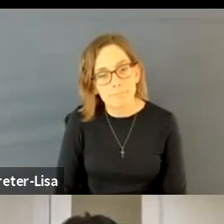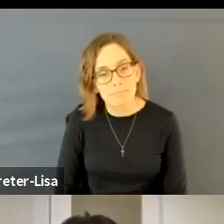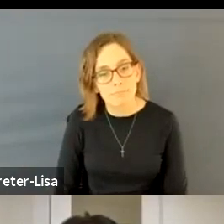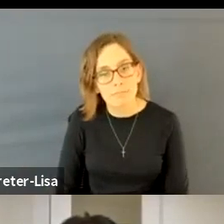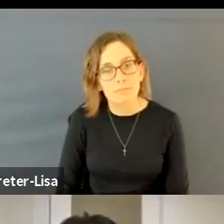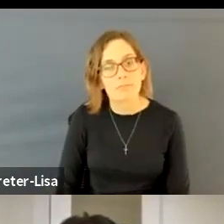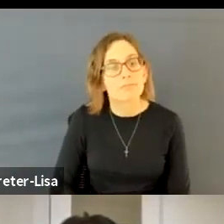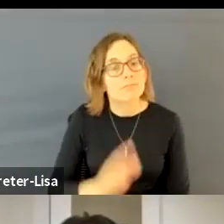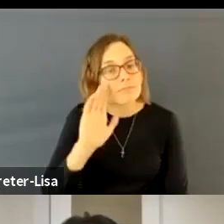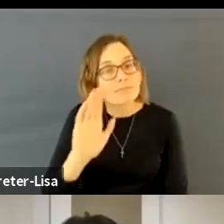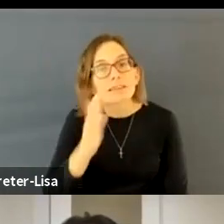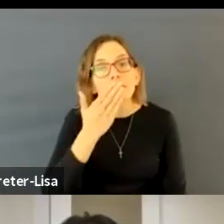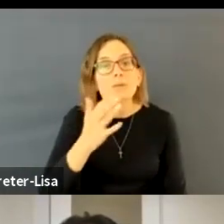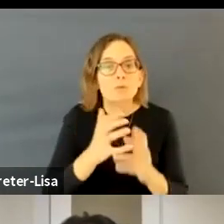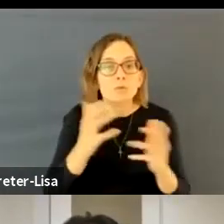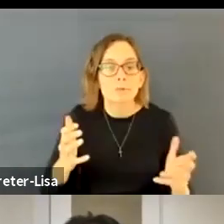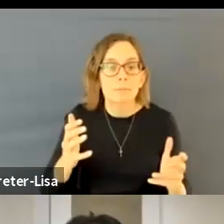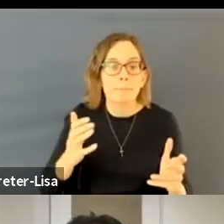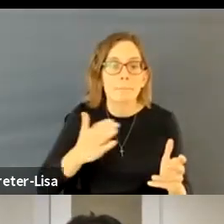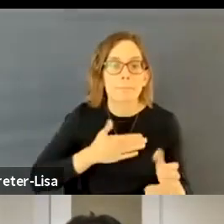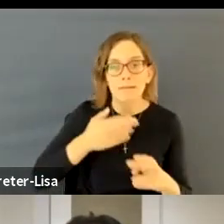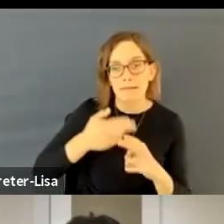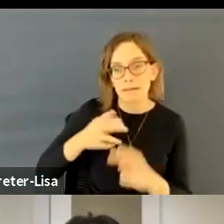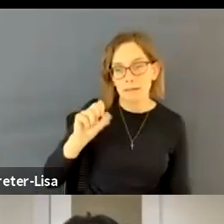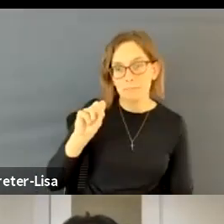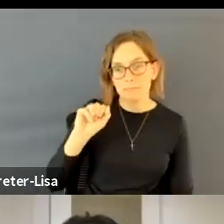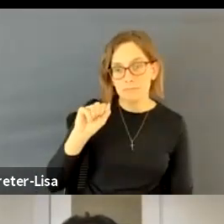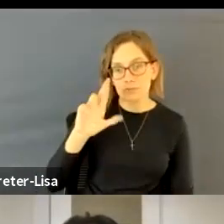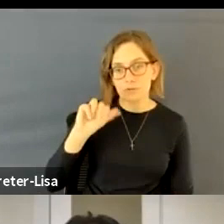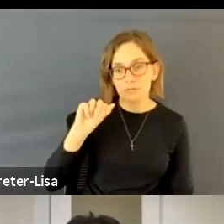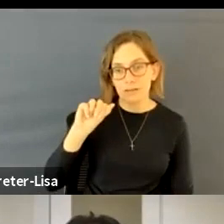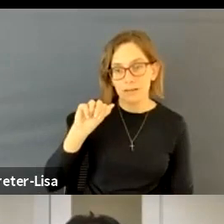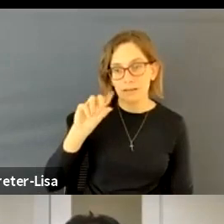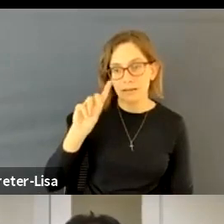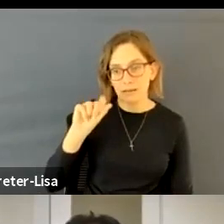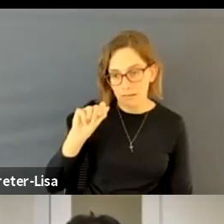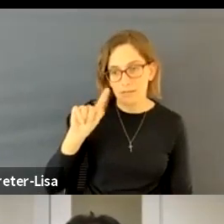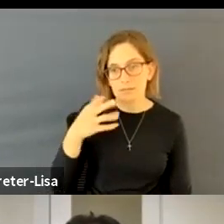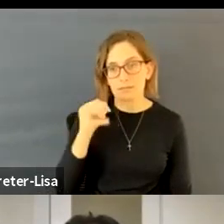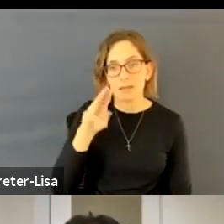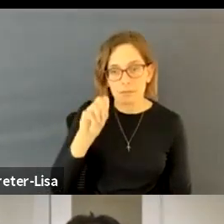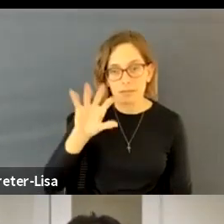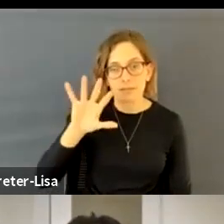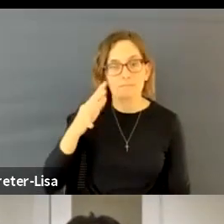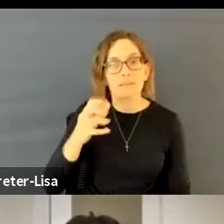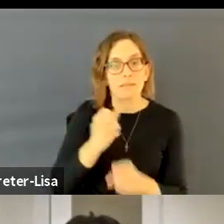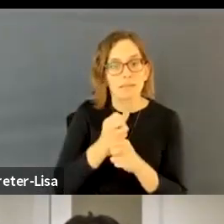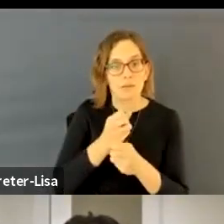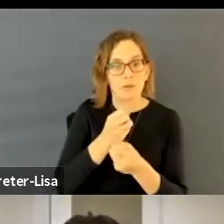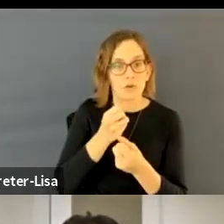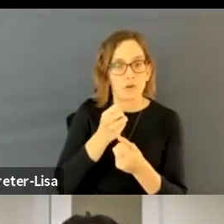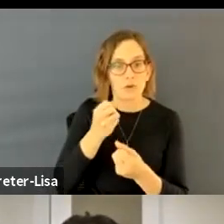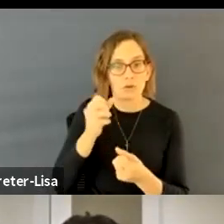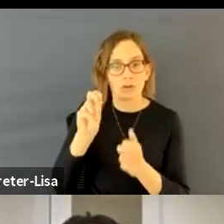Hi, Kishol. Thank you so much. Hello, everybody. My name is Sarita Thomas. I am a fifth year undergrad, University of Oregon,